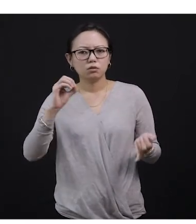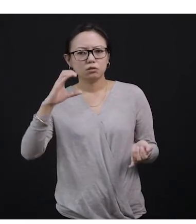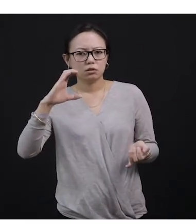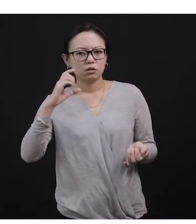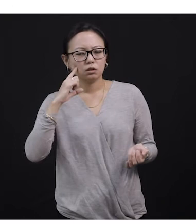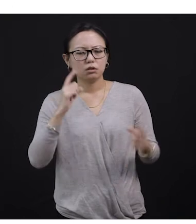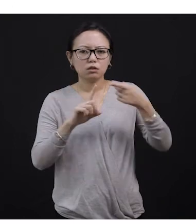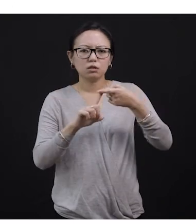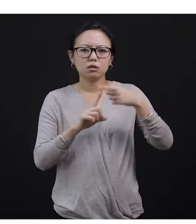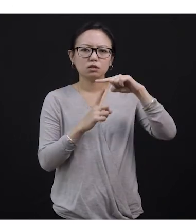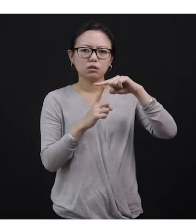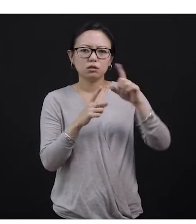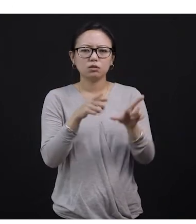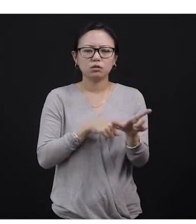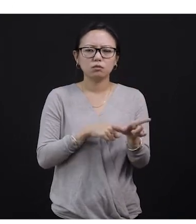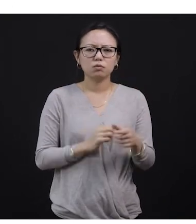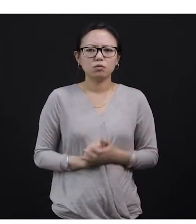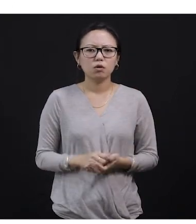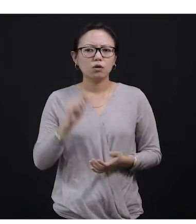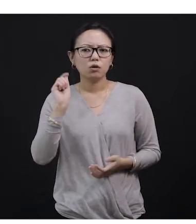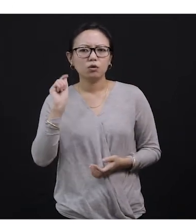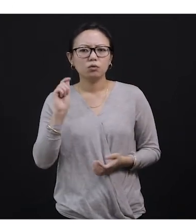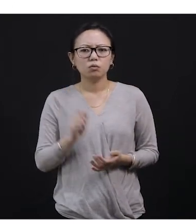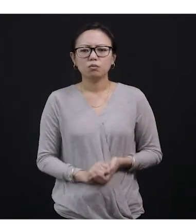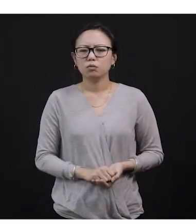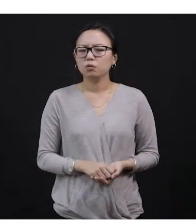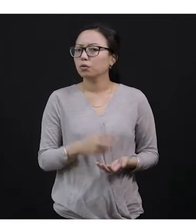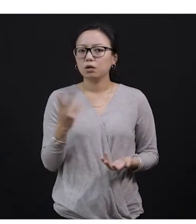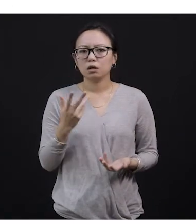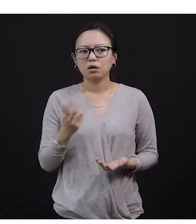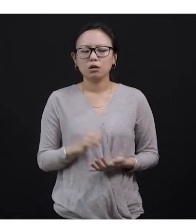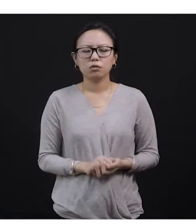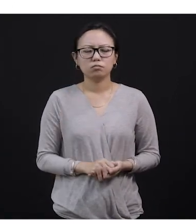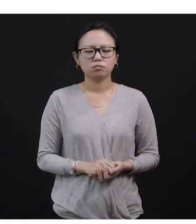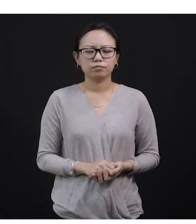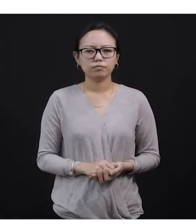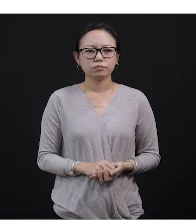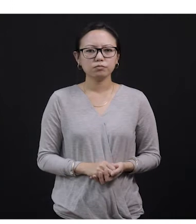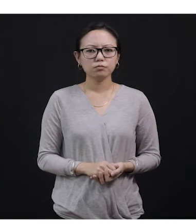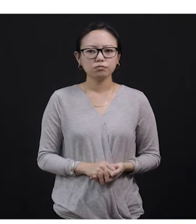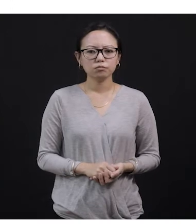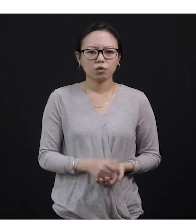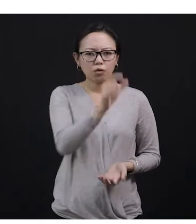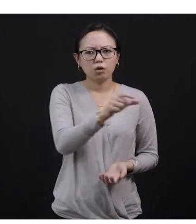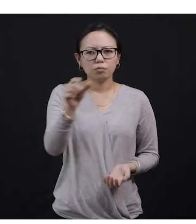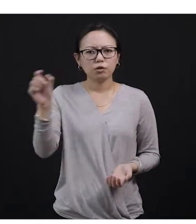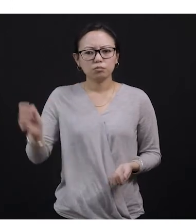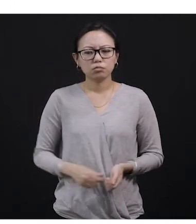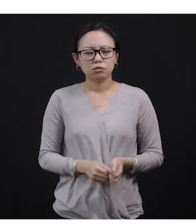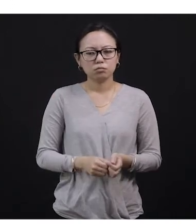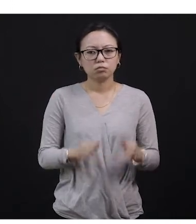different works, all right? People were given different works in a society, and together they formed